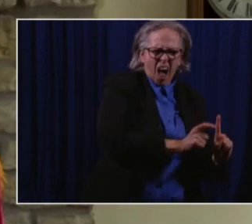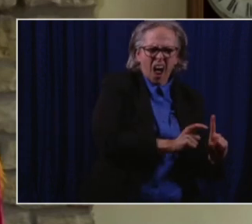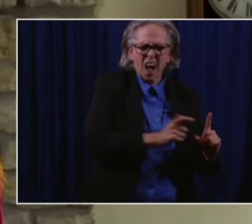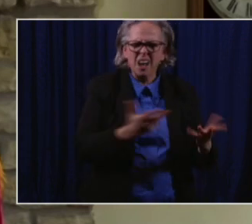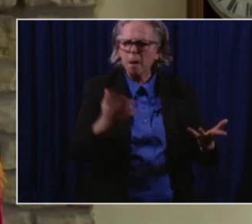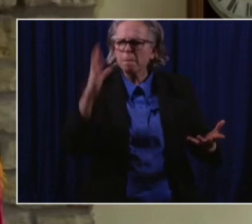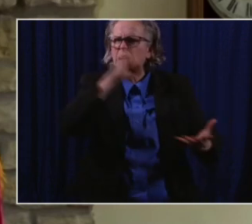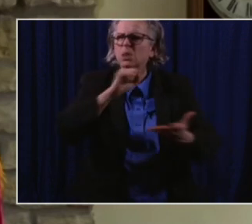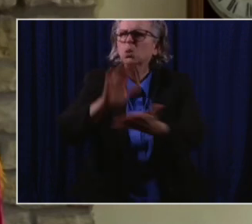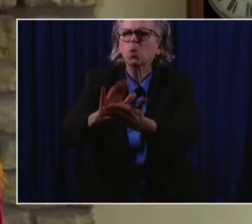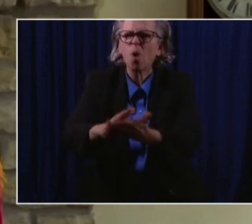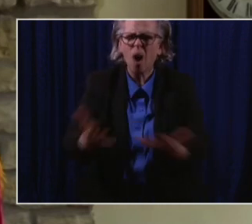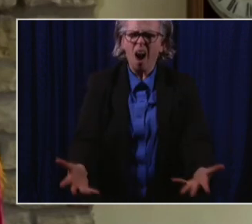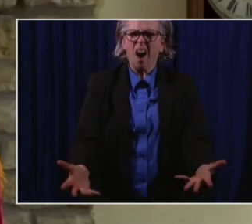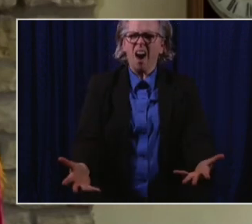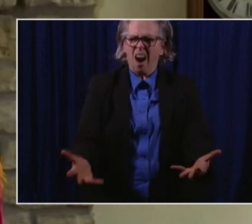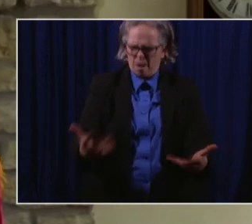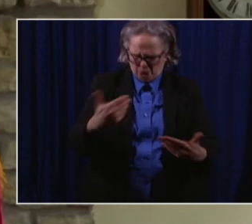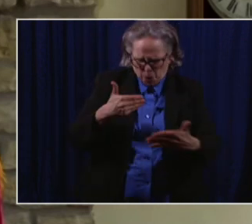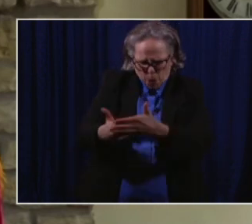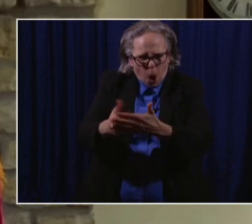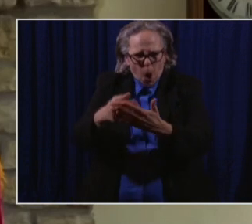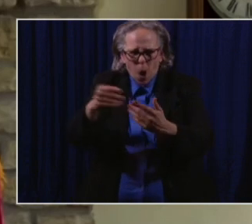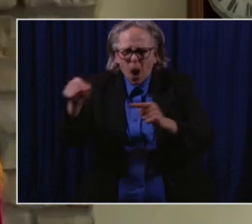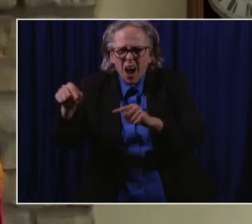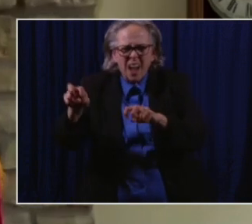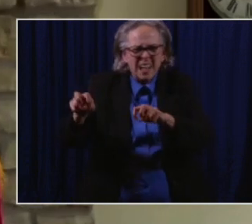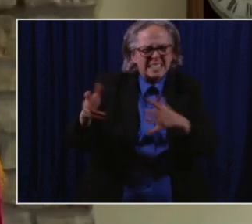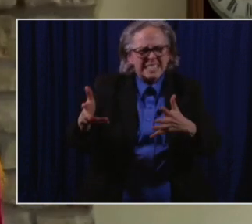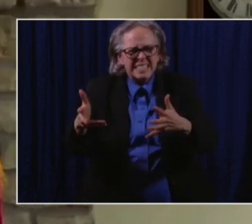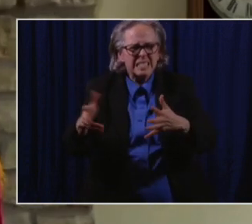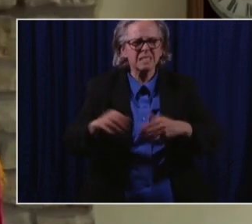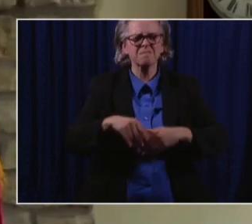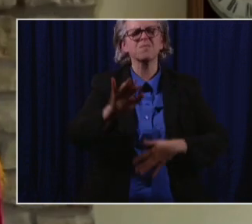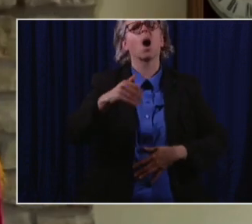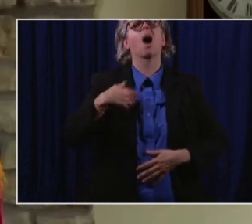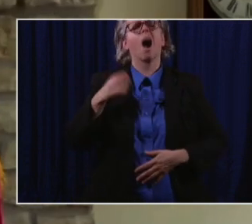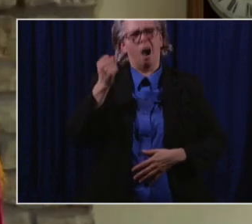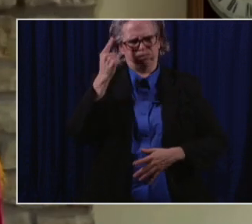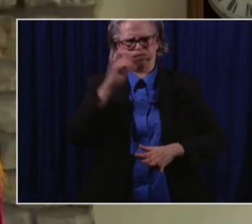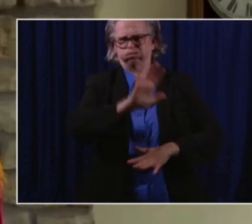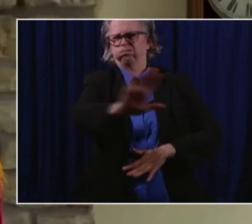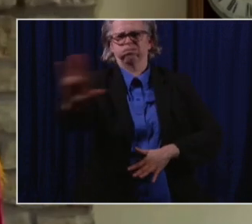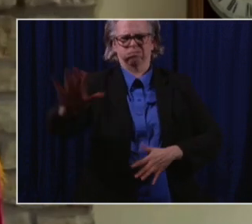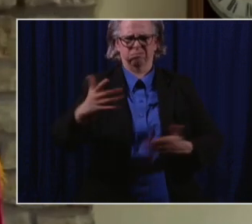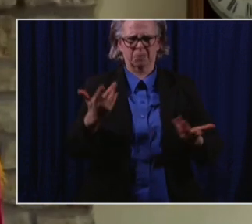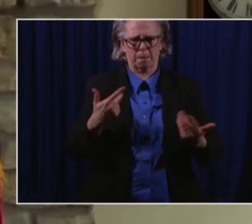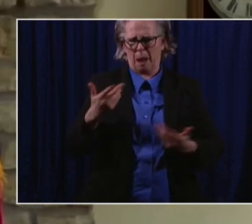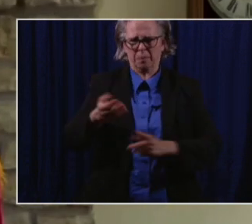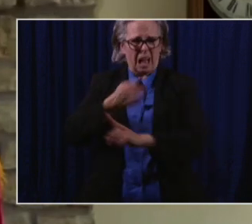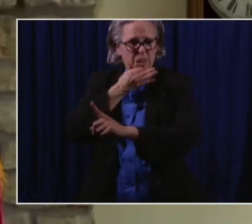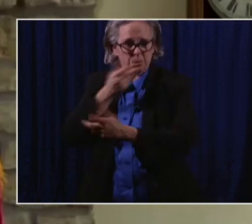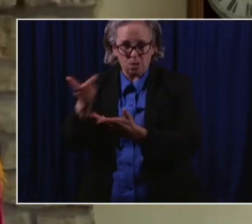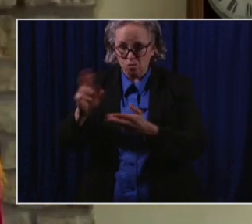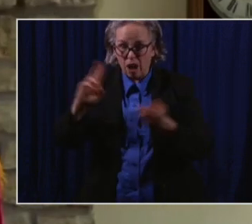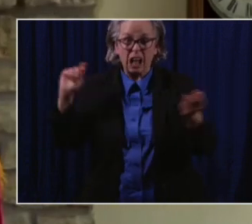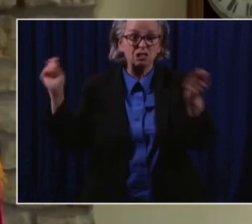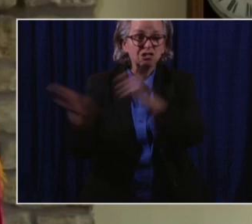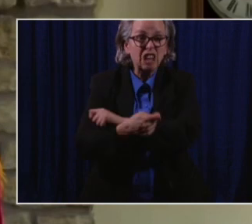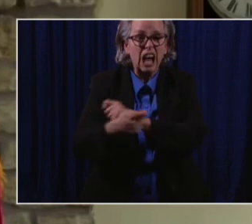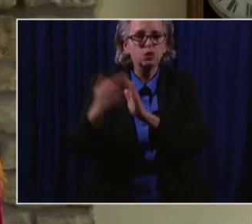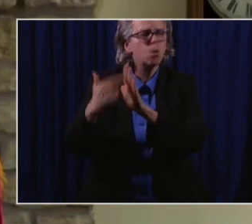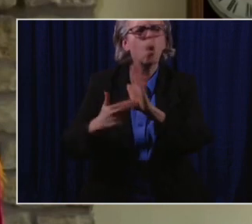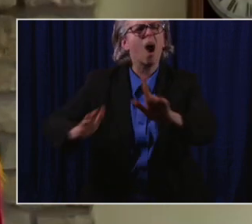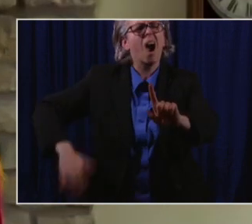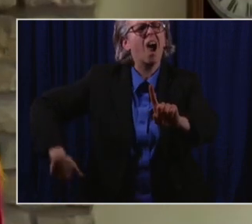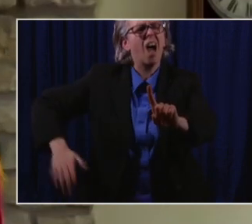in. But frankly, our medical experts do not feel that we can move off this without data. So what we're going to look at to